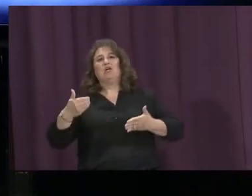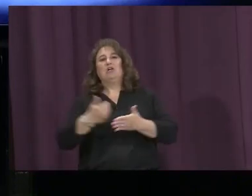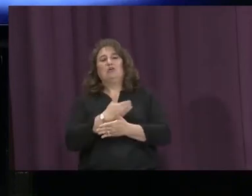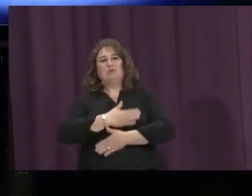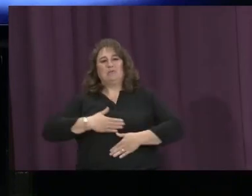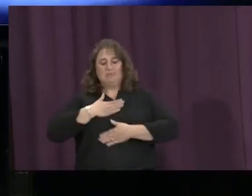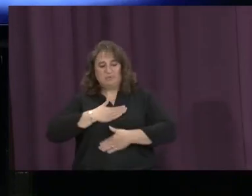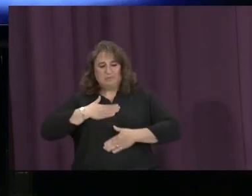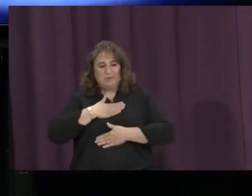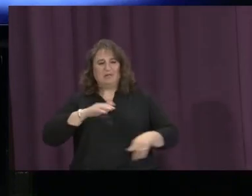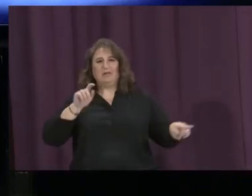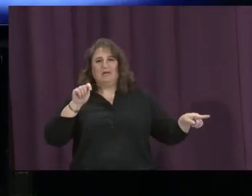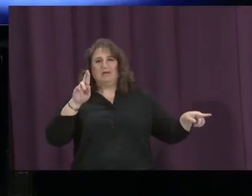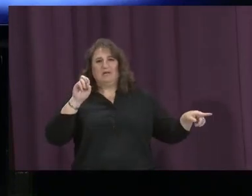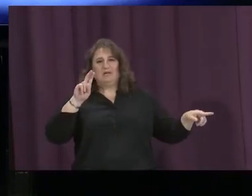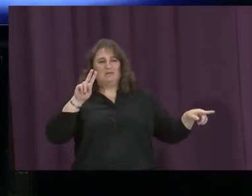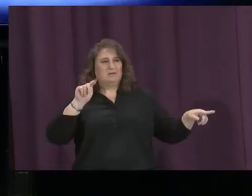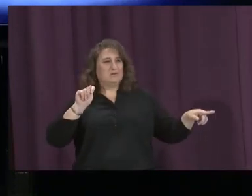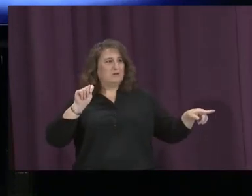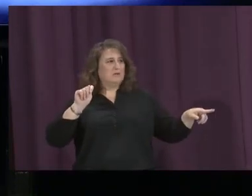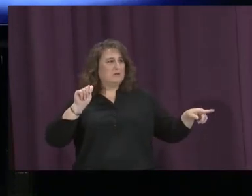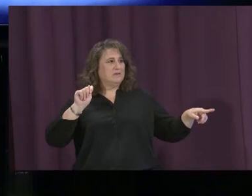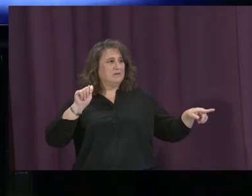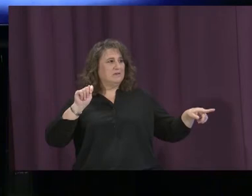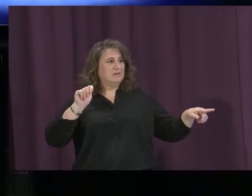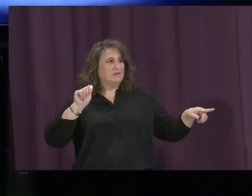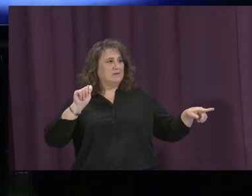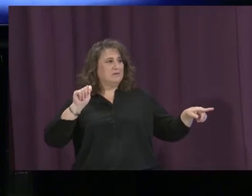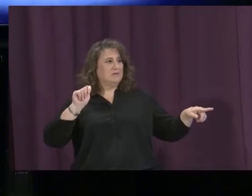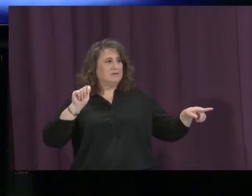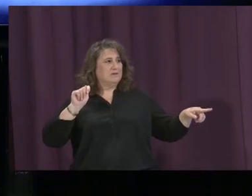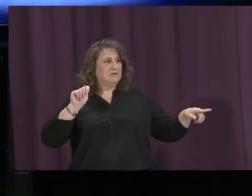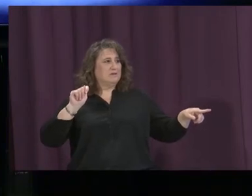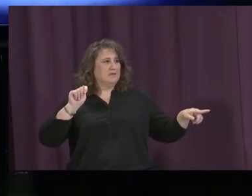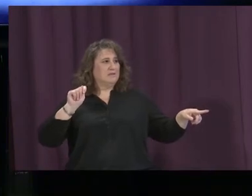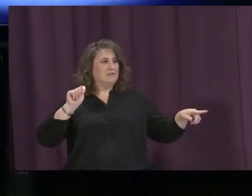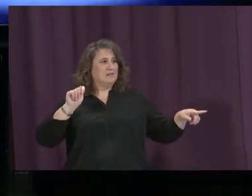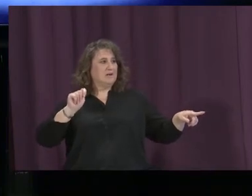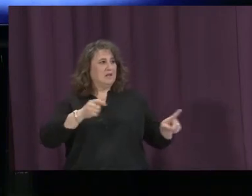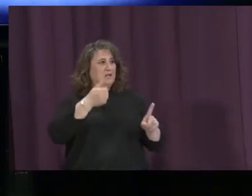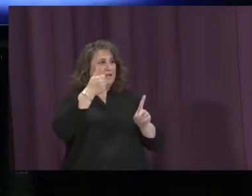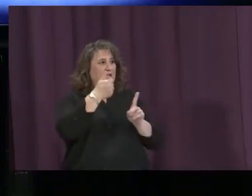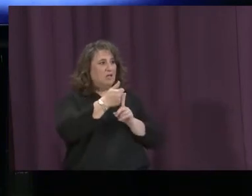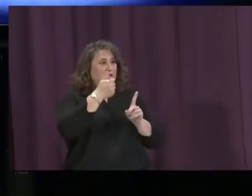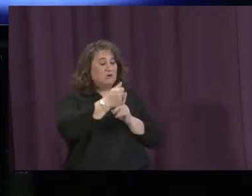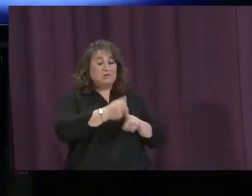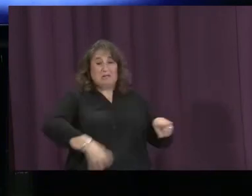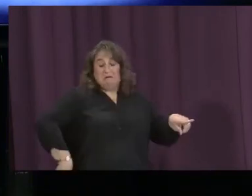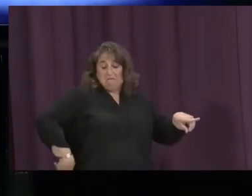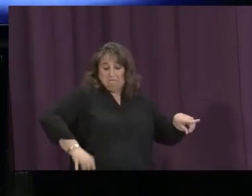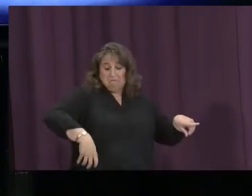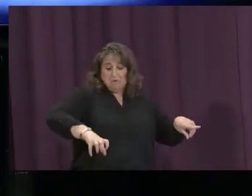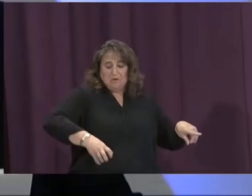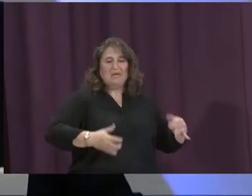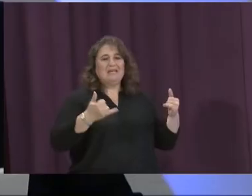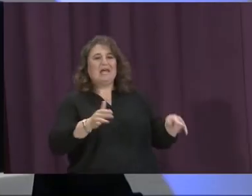Trent, you have been bowling for years. And your 80 year old mother says she wants to learn how to bowl. How do you respond?